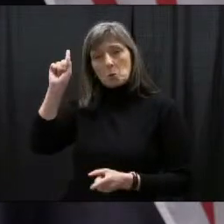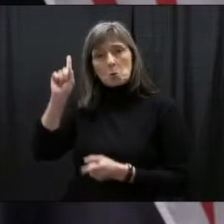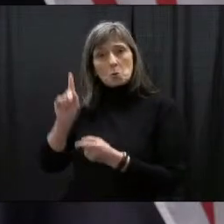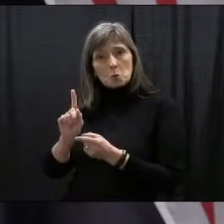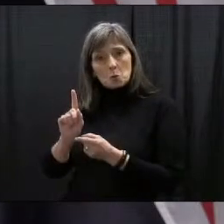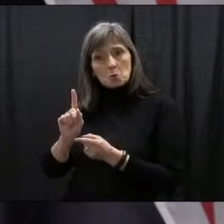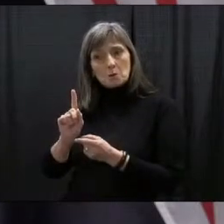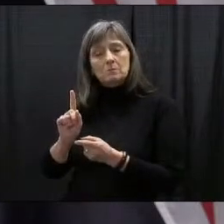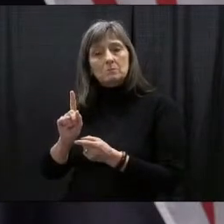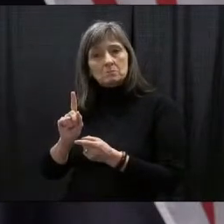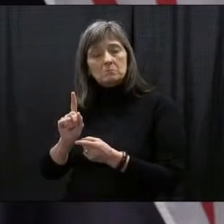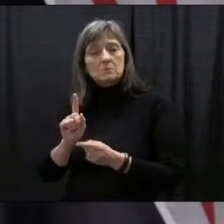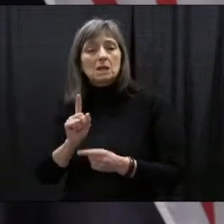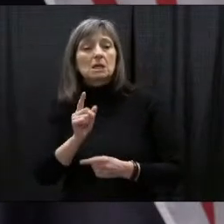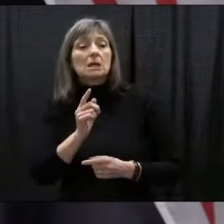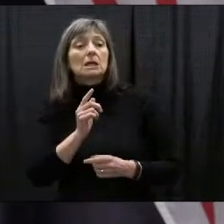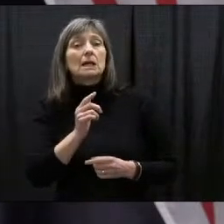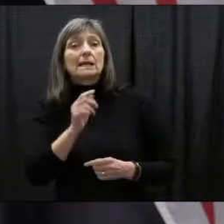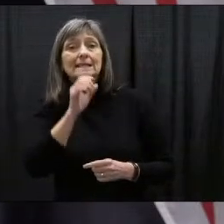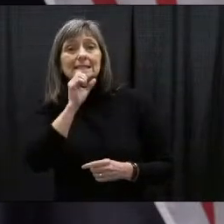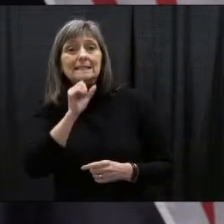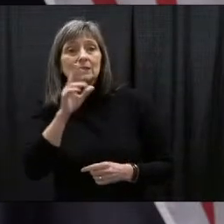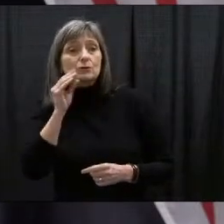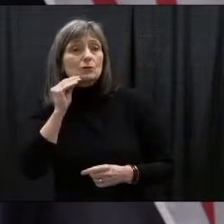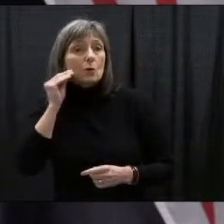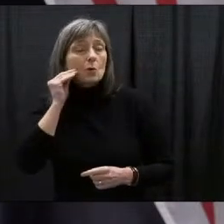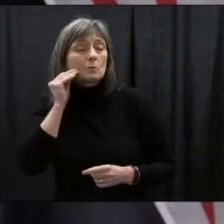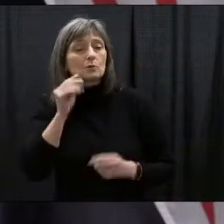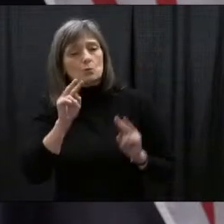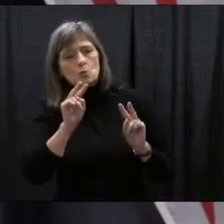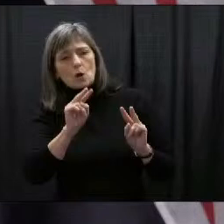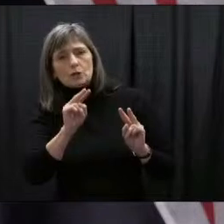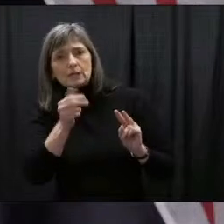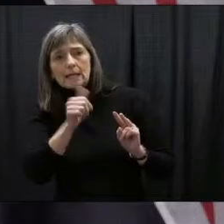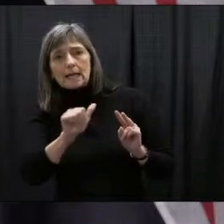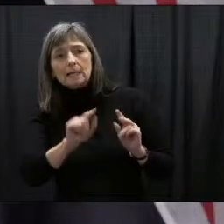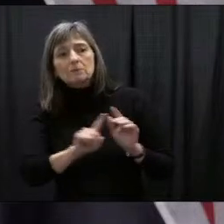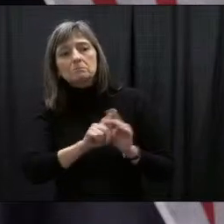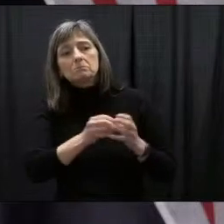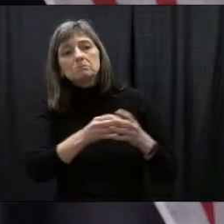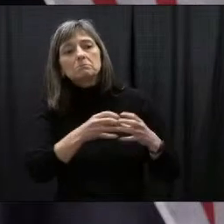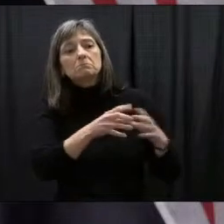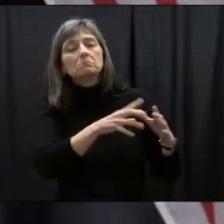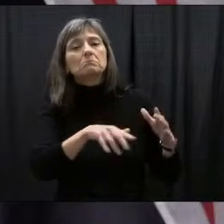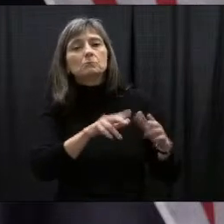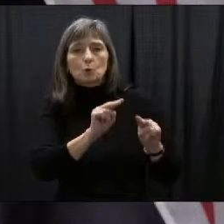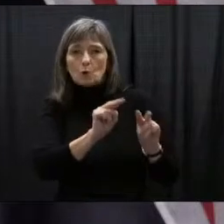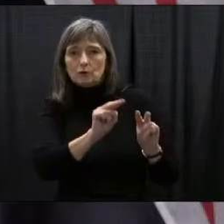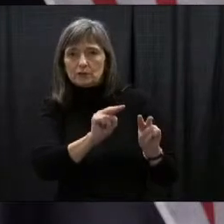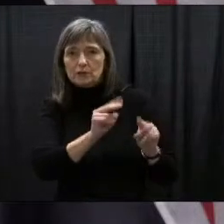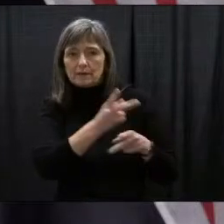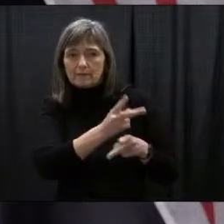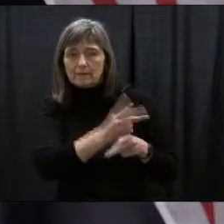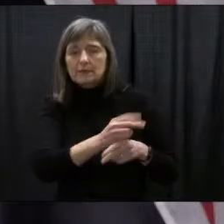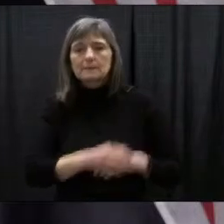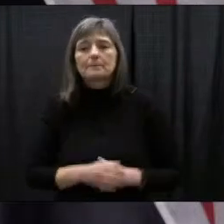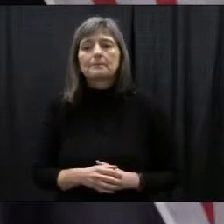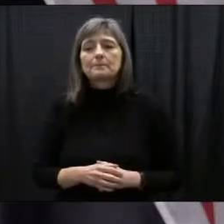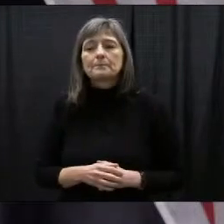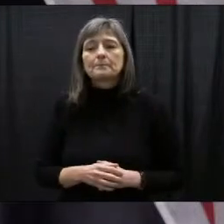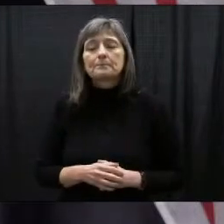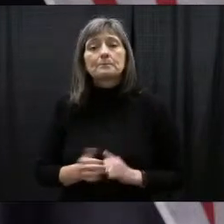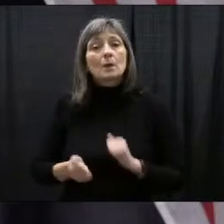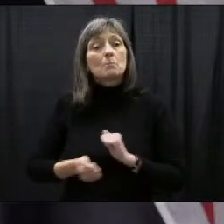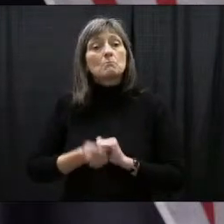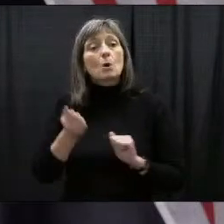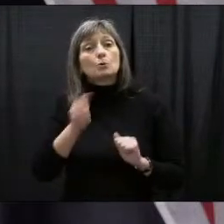closely monitoring outbreaks in congregate living facilities for seniors, as they are among our most vulnerable. The vast majority of